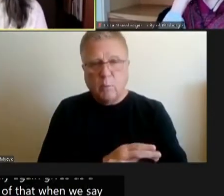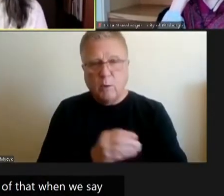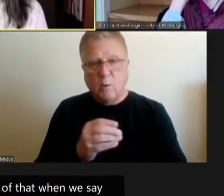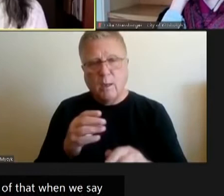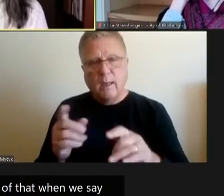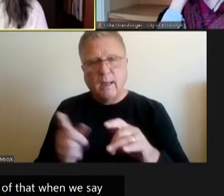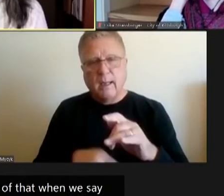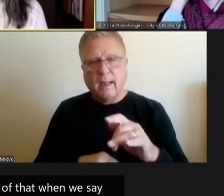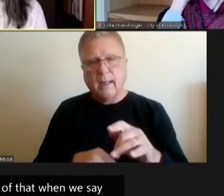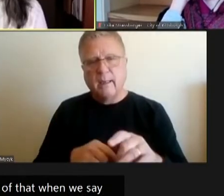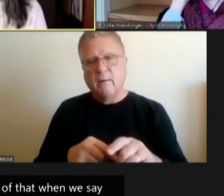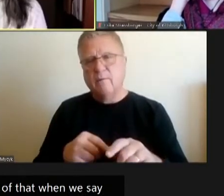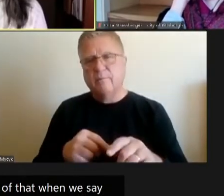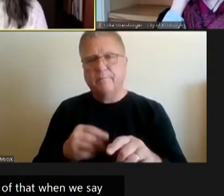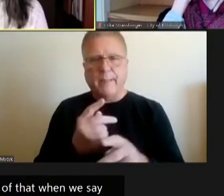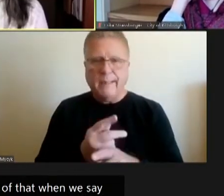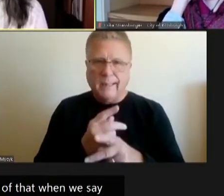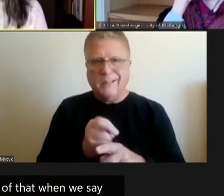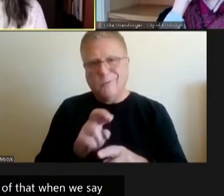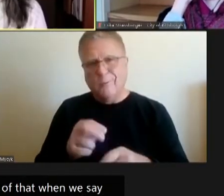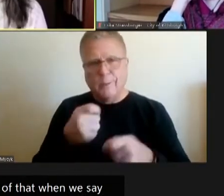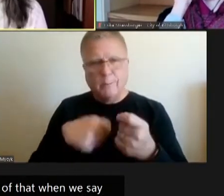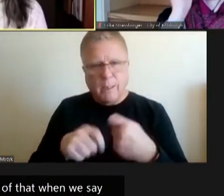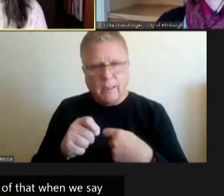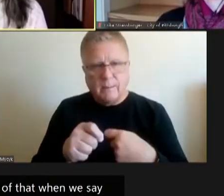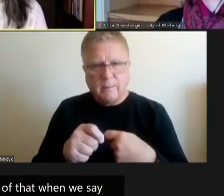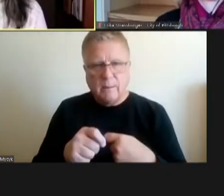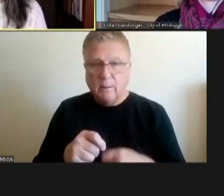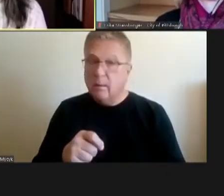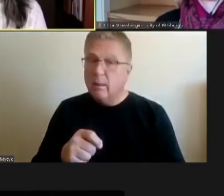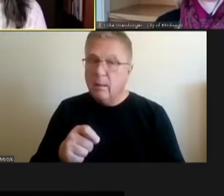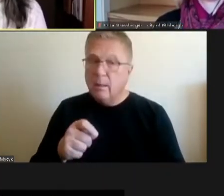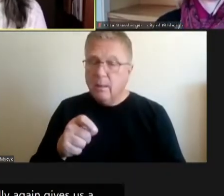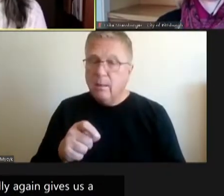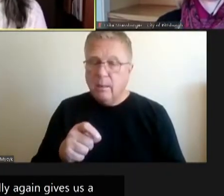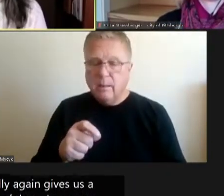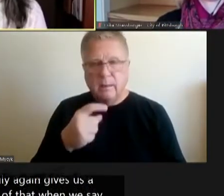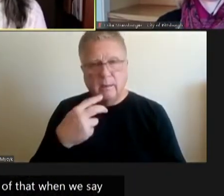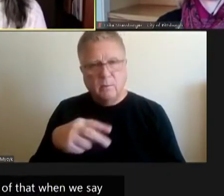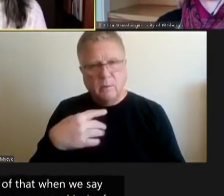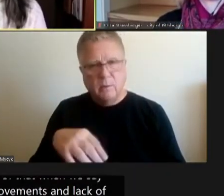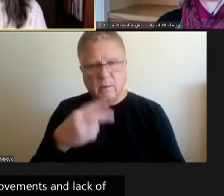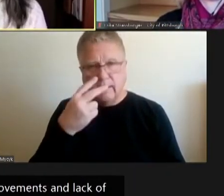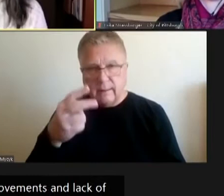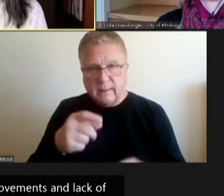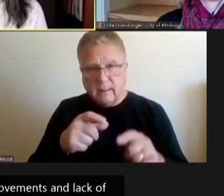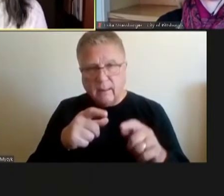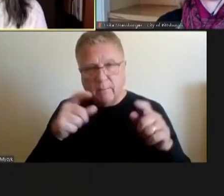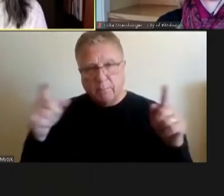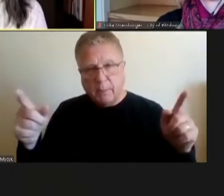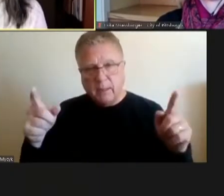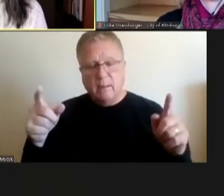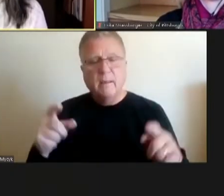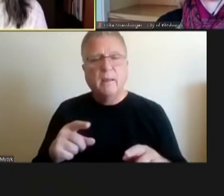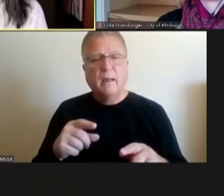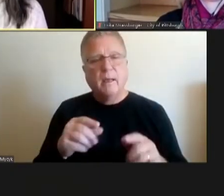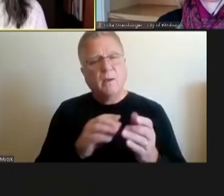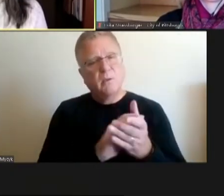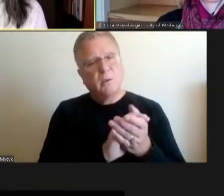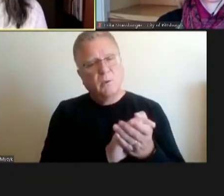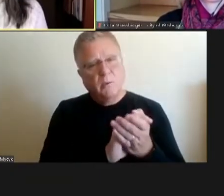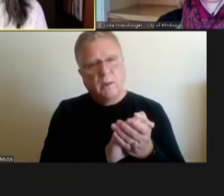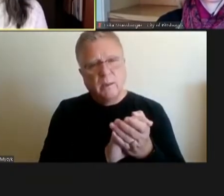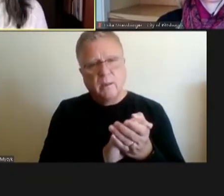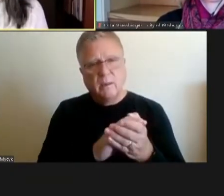lack of replacements, it's really dramatic. You can see it in the email. And so, and also congratulations to getting to the